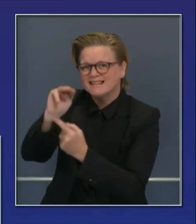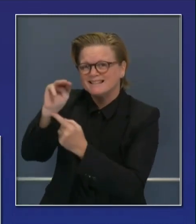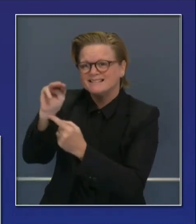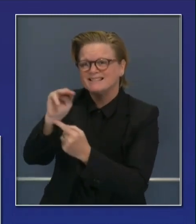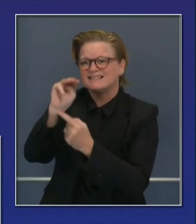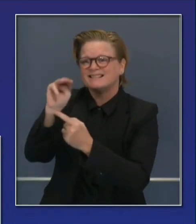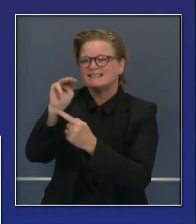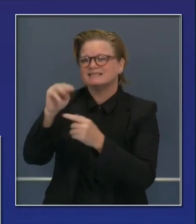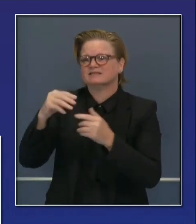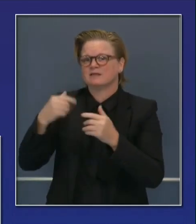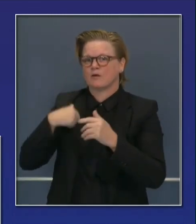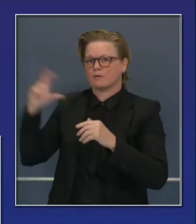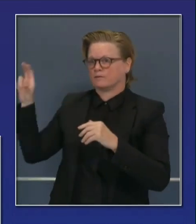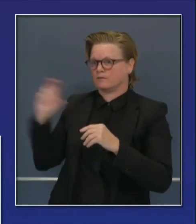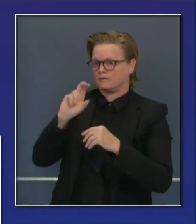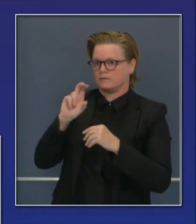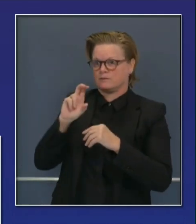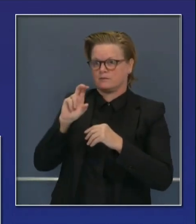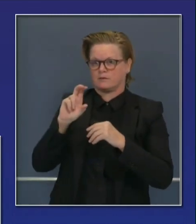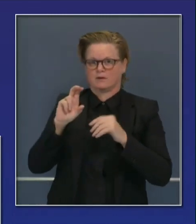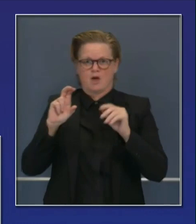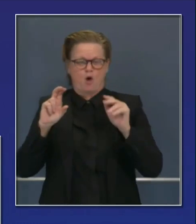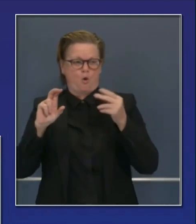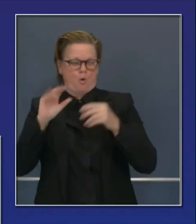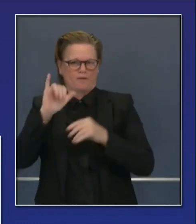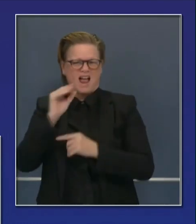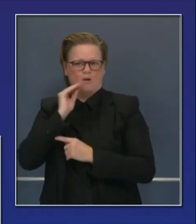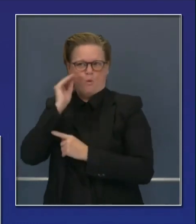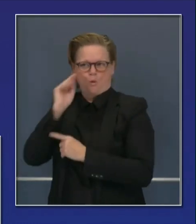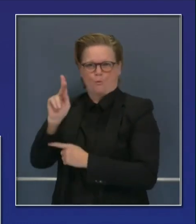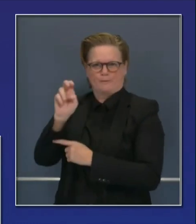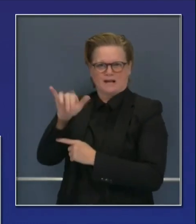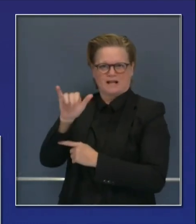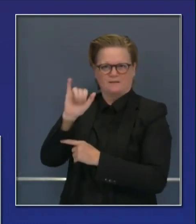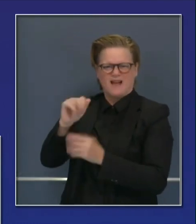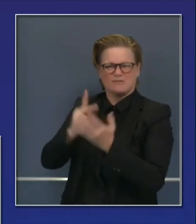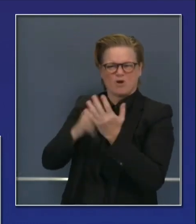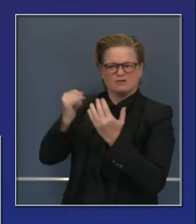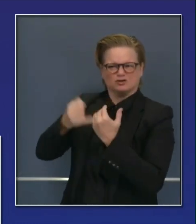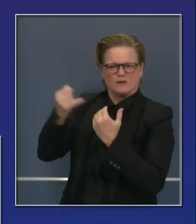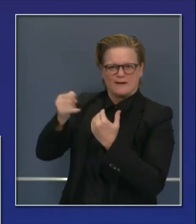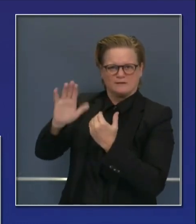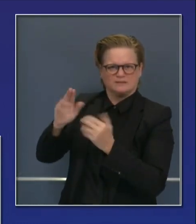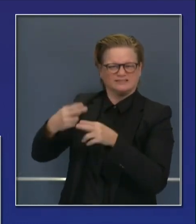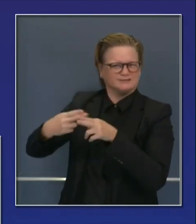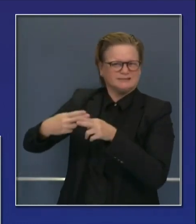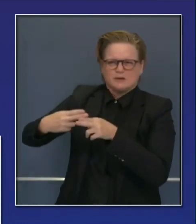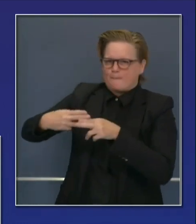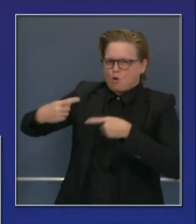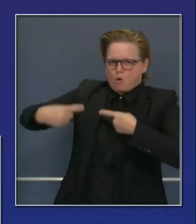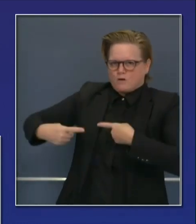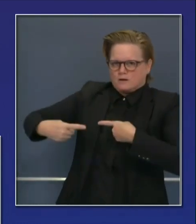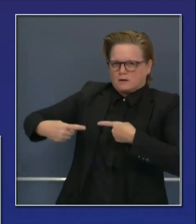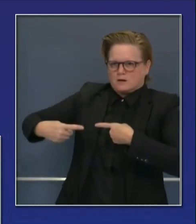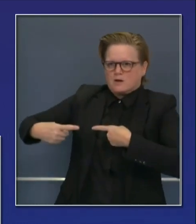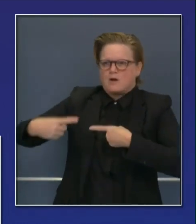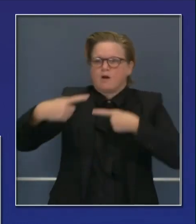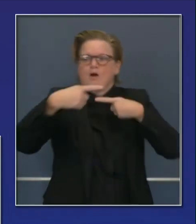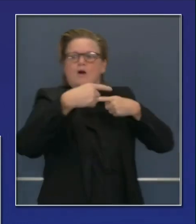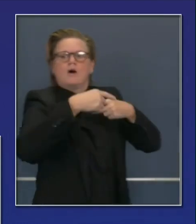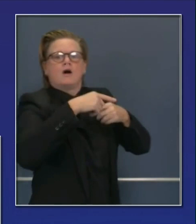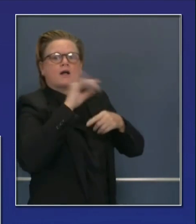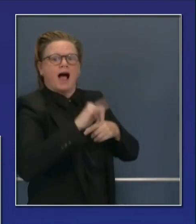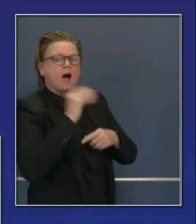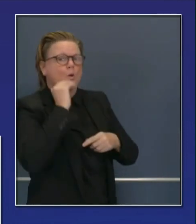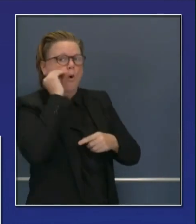Room Key, though, nonetheless continues to operate. It's on a month-to-month basis, getting reimbursements from FEMA. We're working